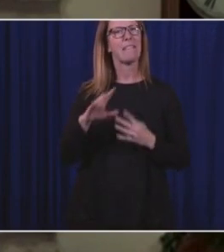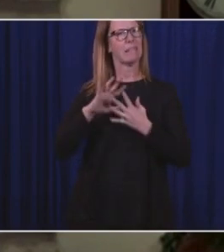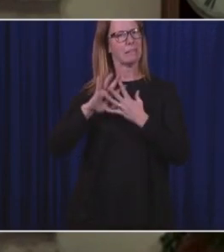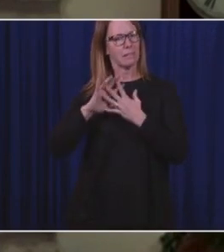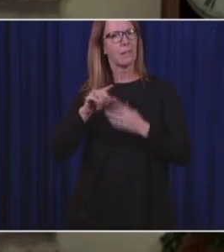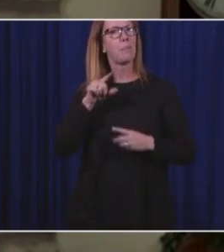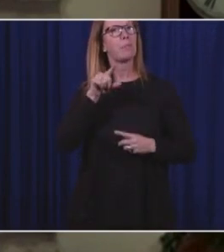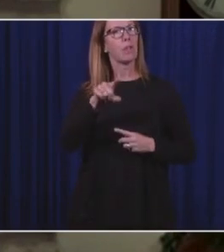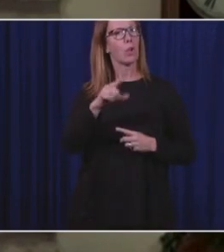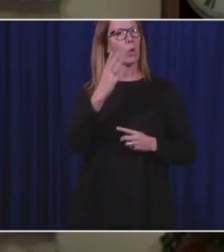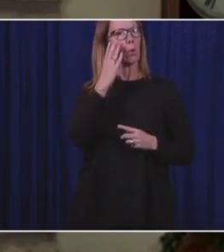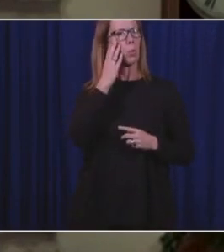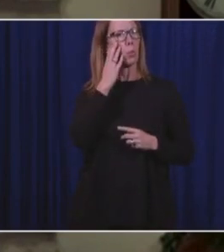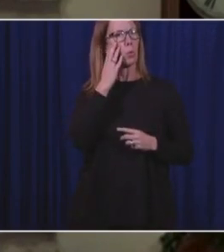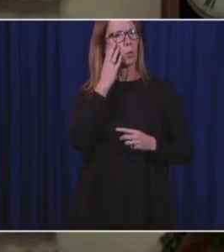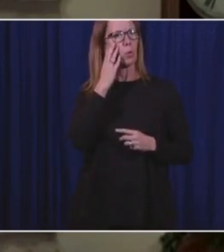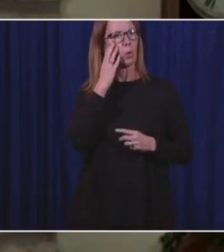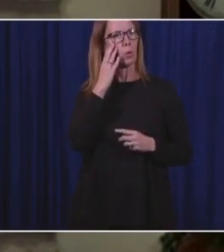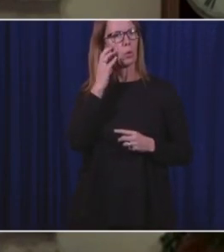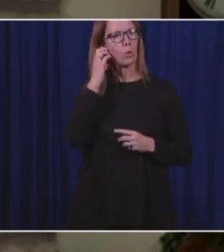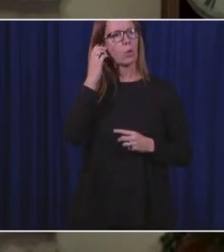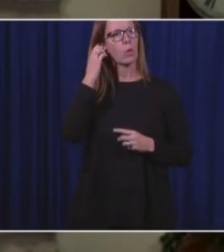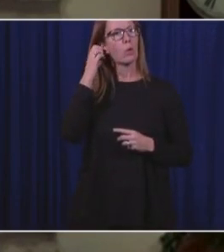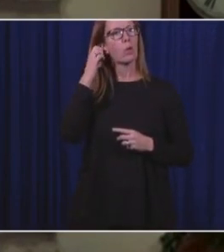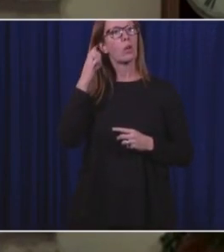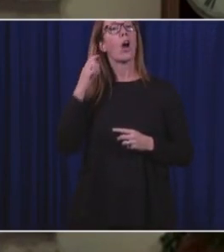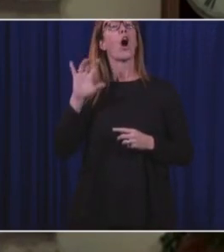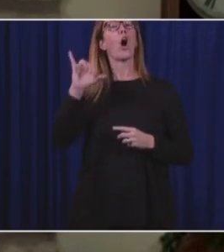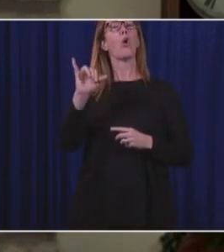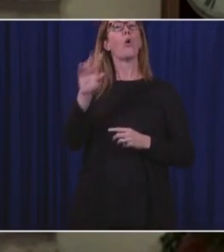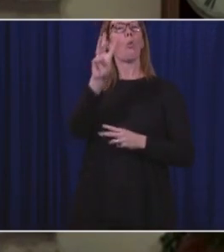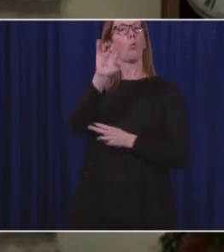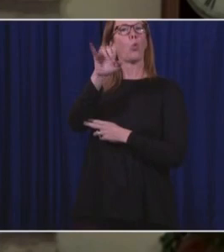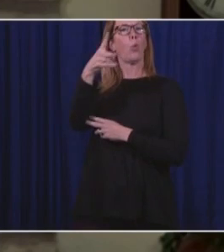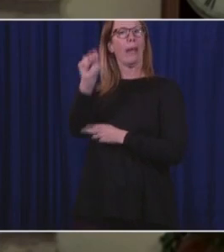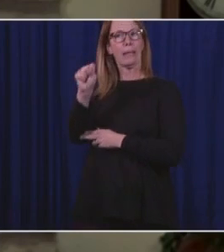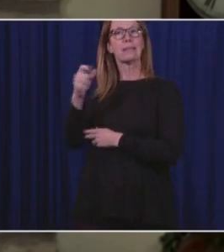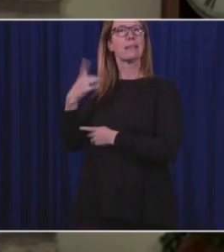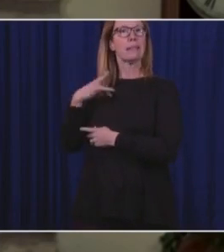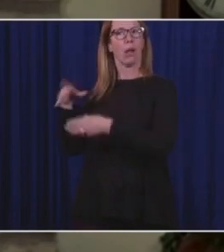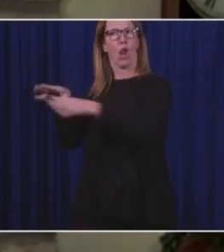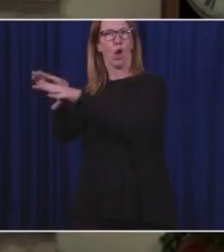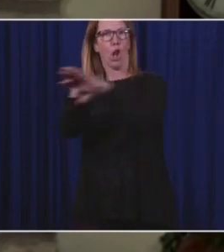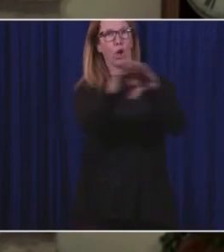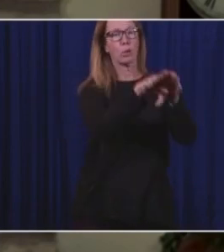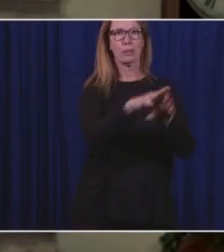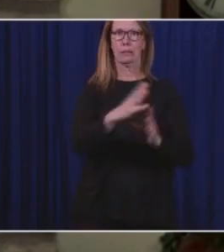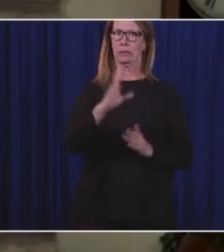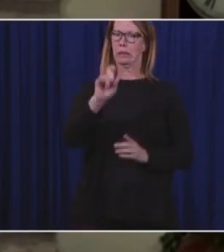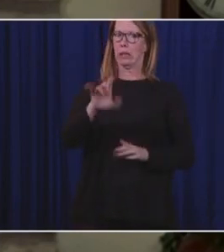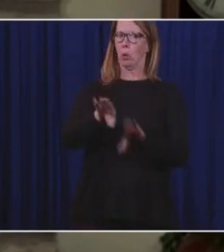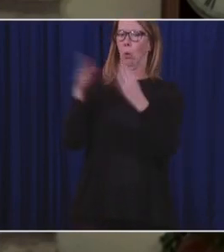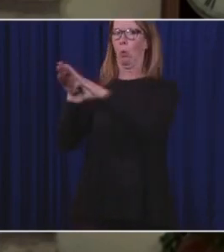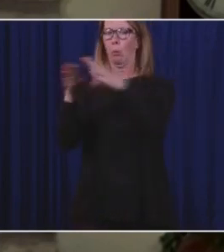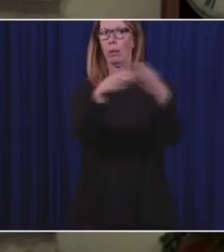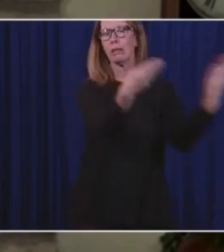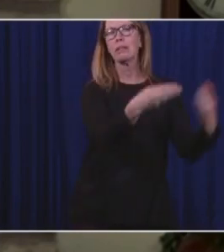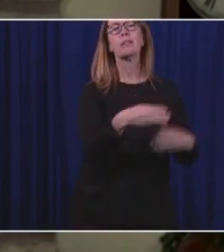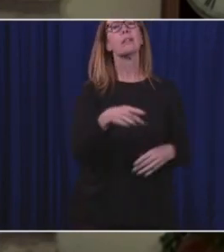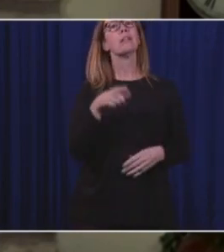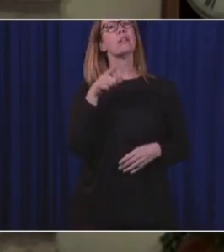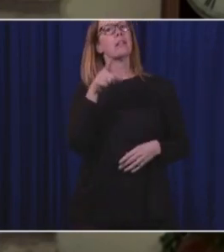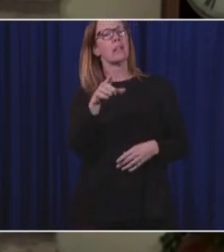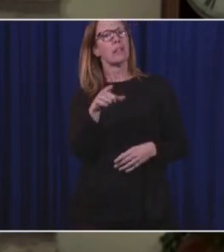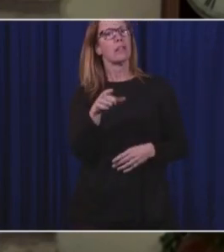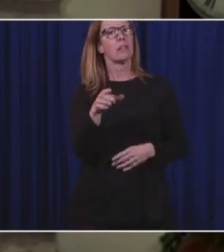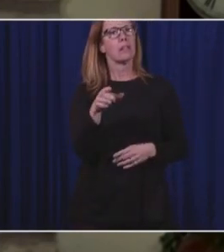need to reopen closed wings, utilize temporary units we created in the beginning, and keep caregivers working. So what are hospitals doing about the need for labor